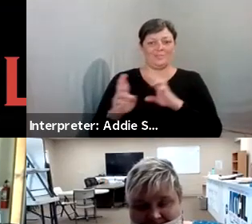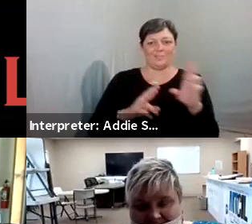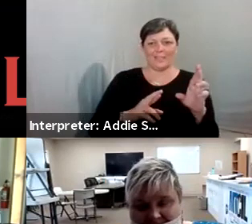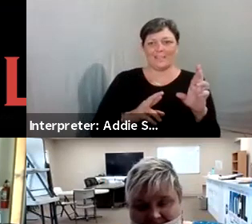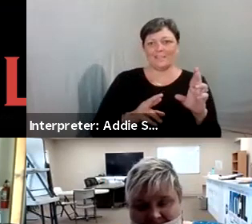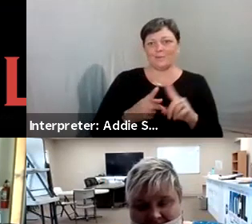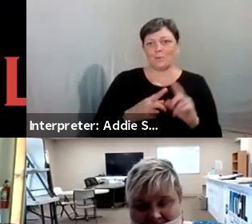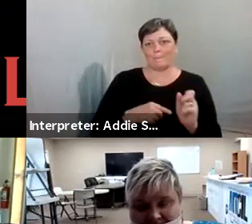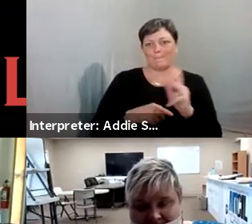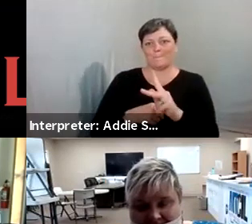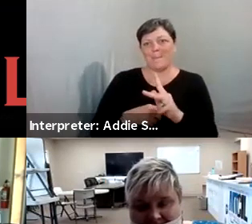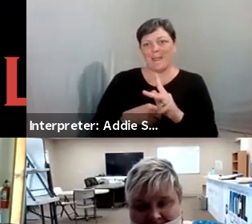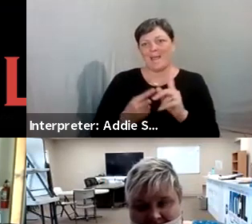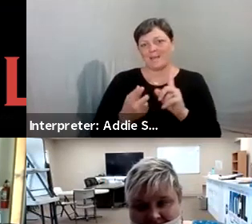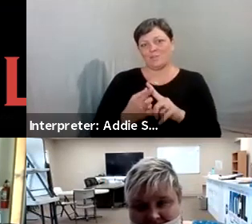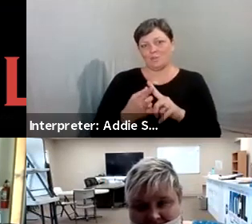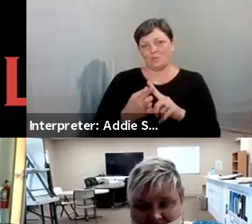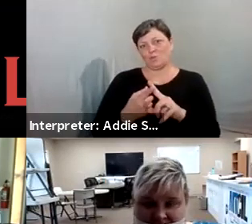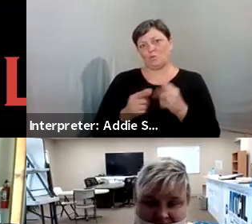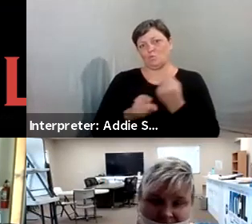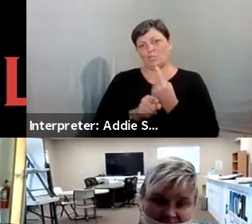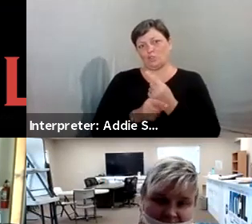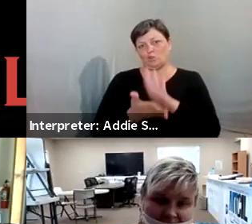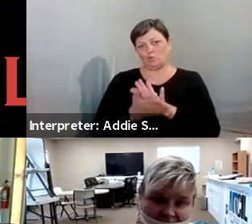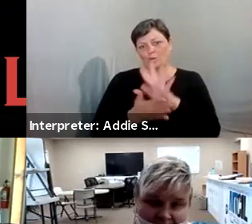the mainstream school calendars.